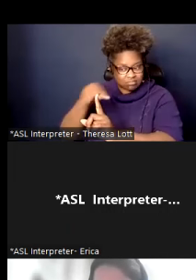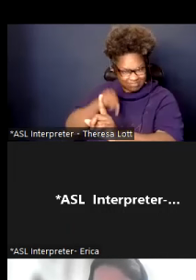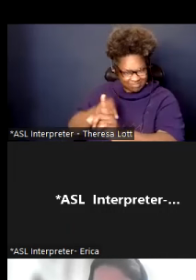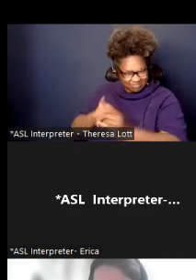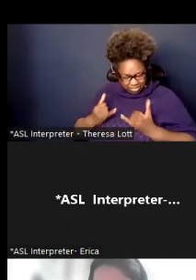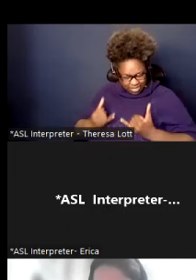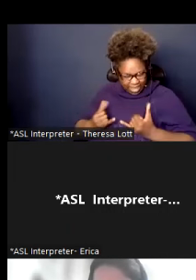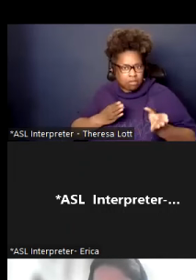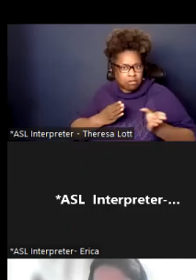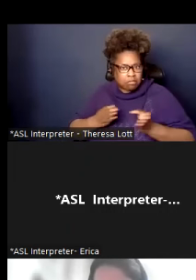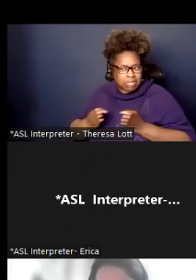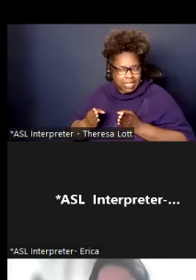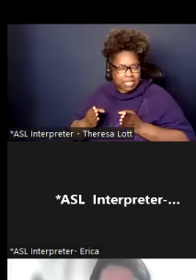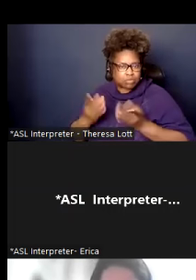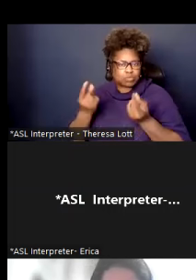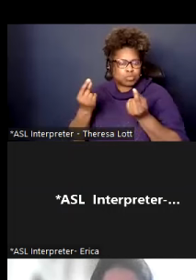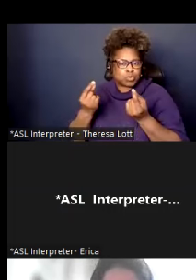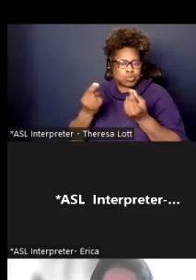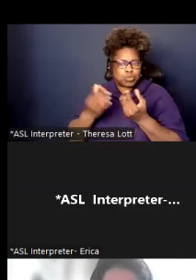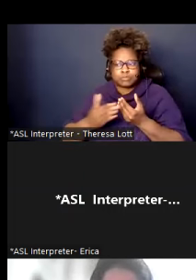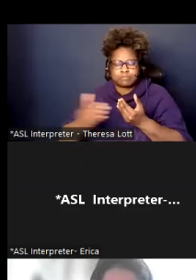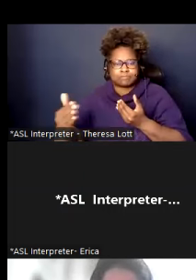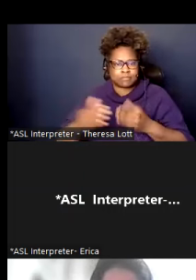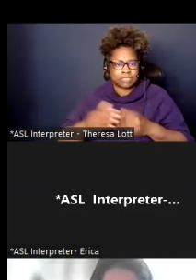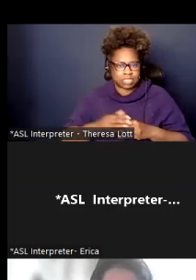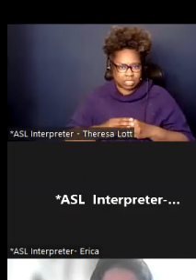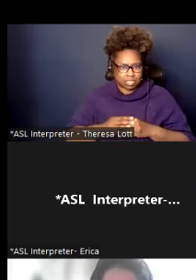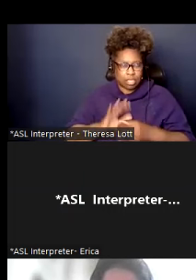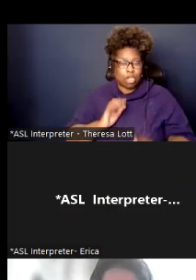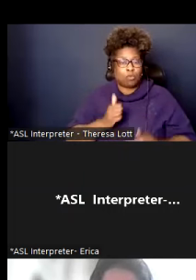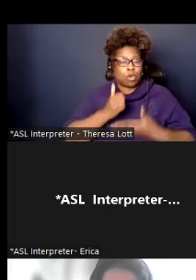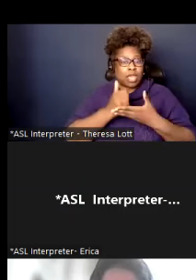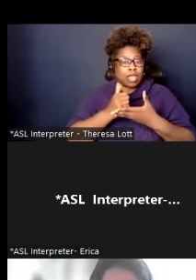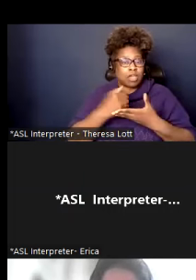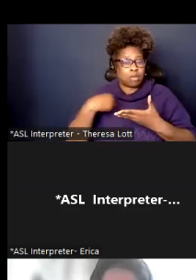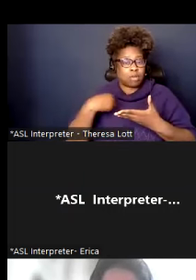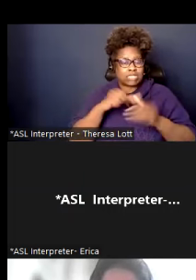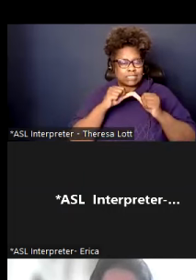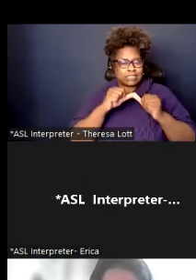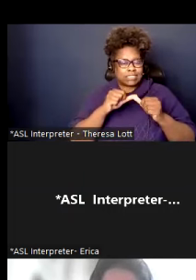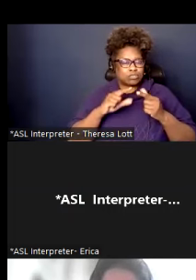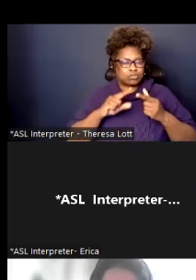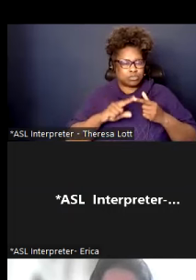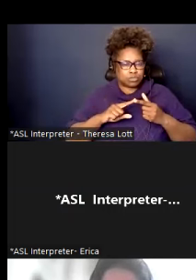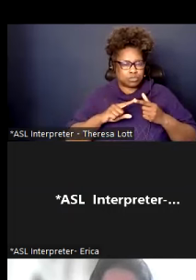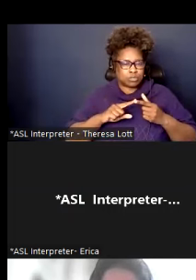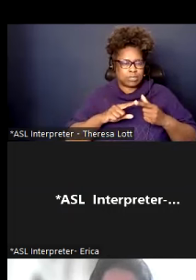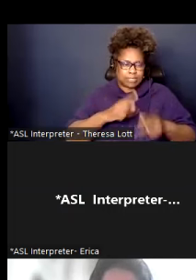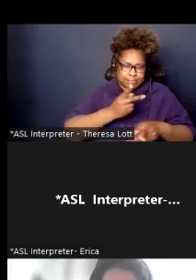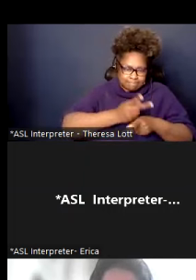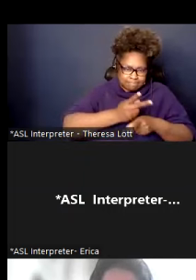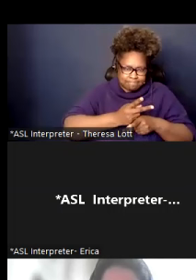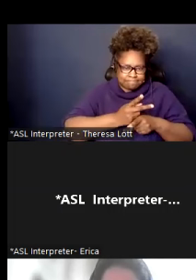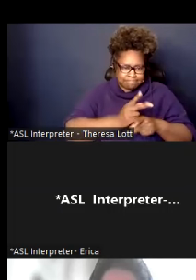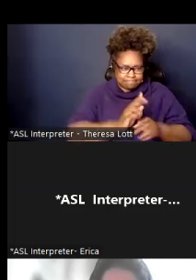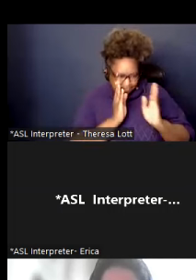the success, sustainability, and resilience of our communities and the state.